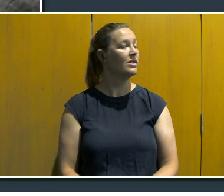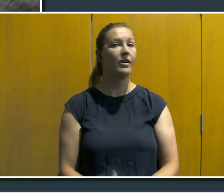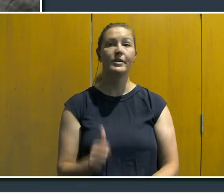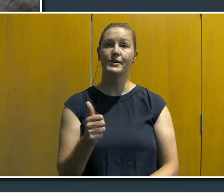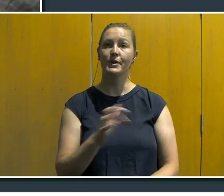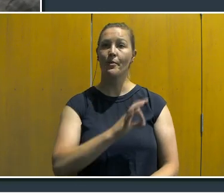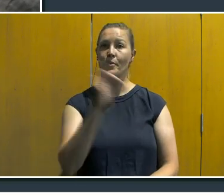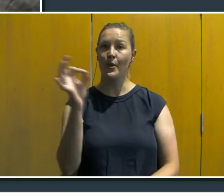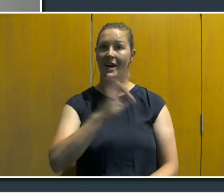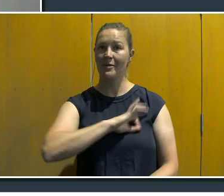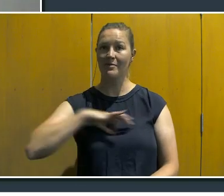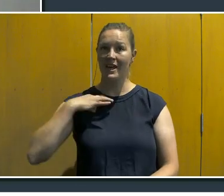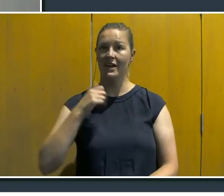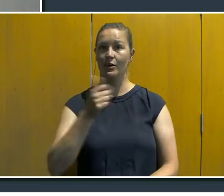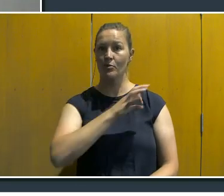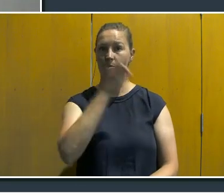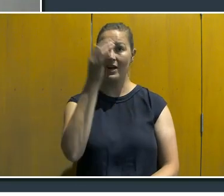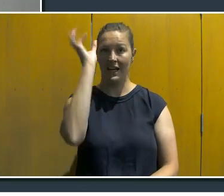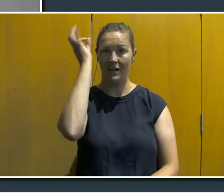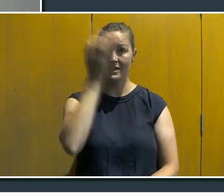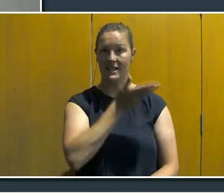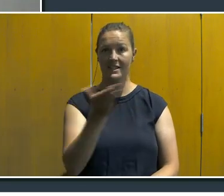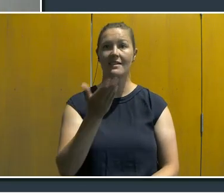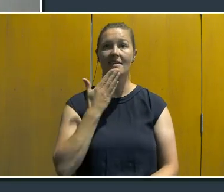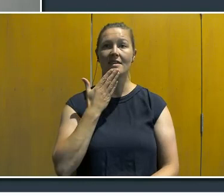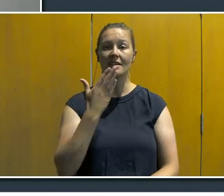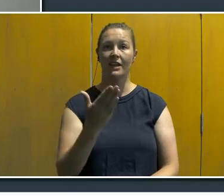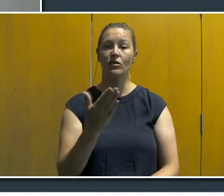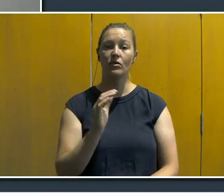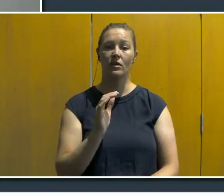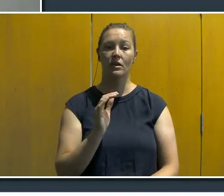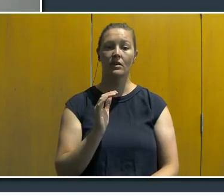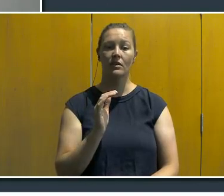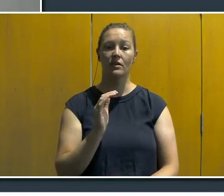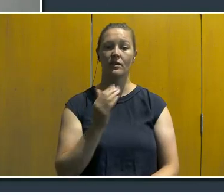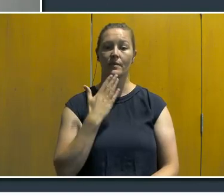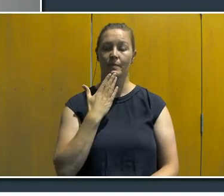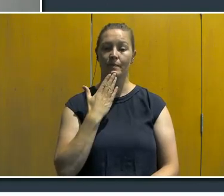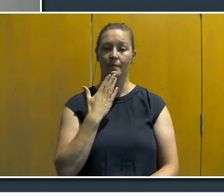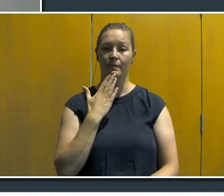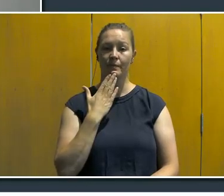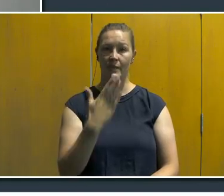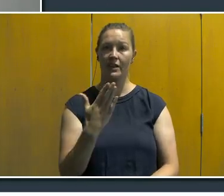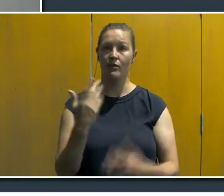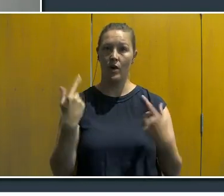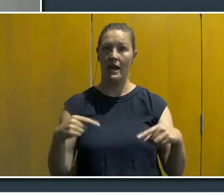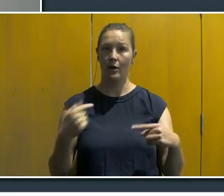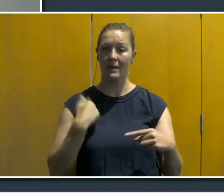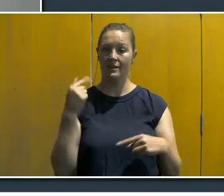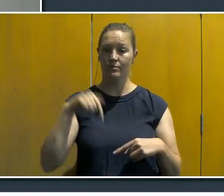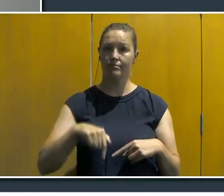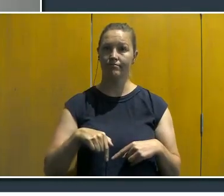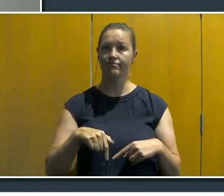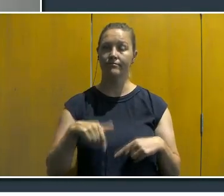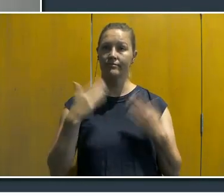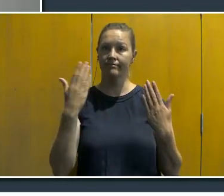Good morning, Mayor. Welcome. And councillors. Thank you very much. Thank you very much for allowing me the opportunity to